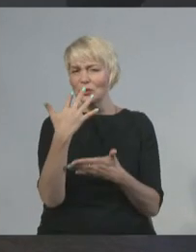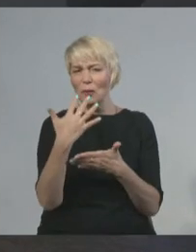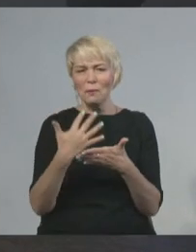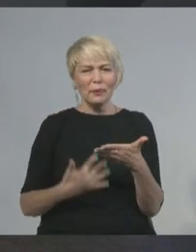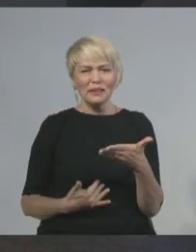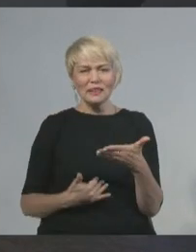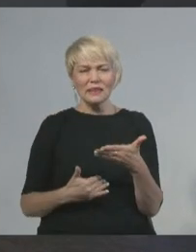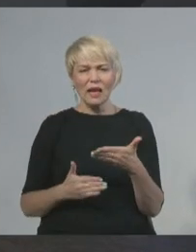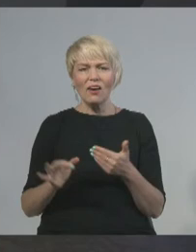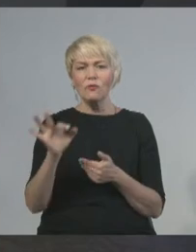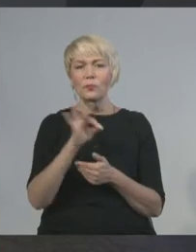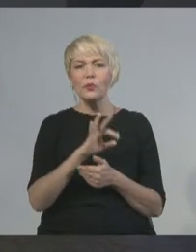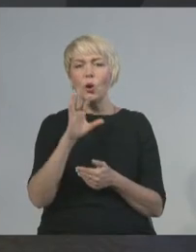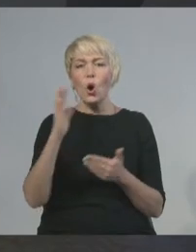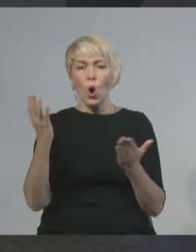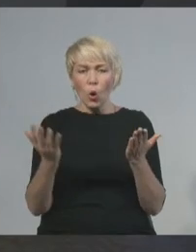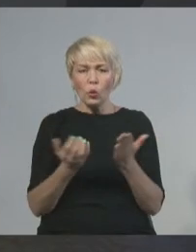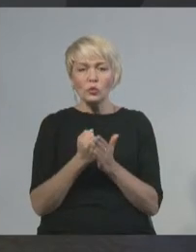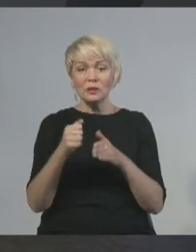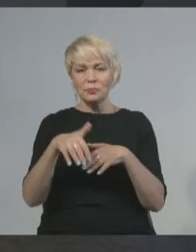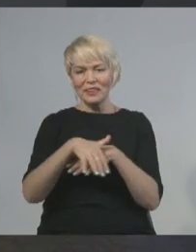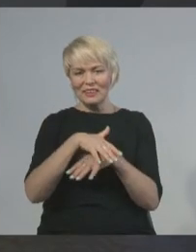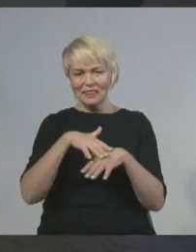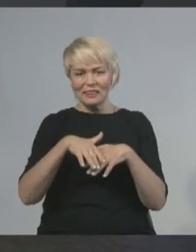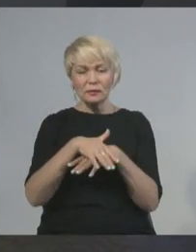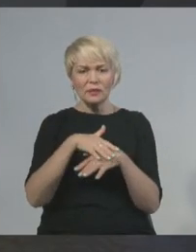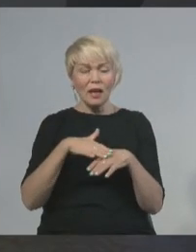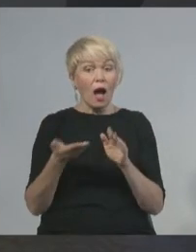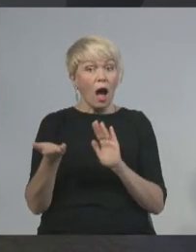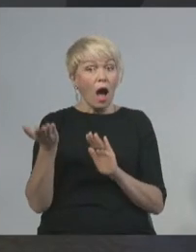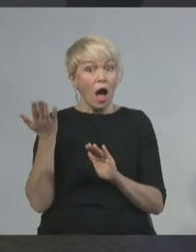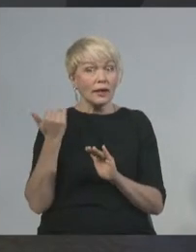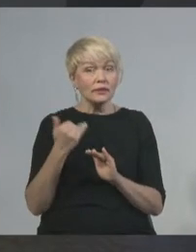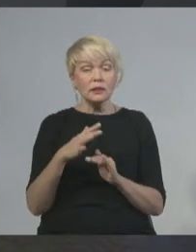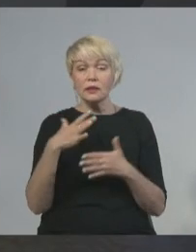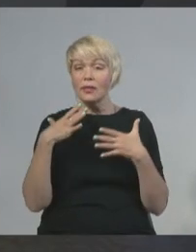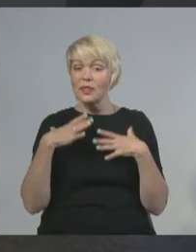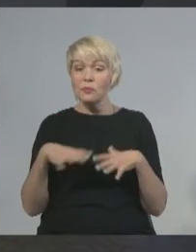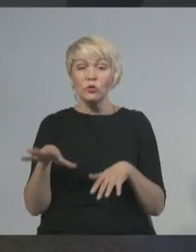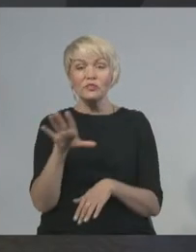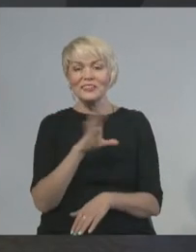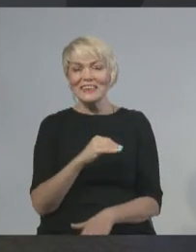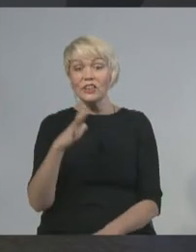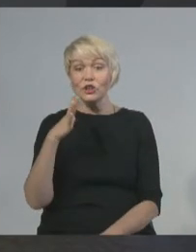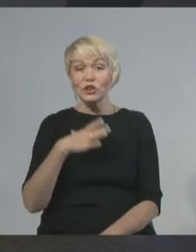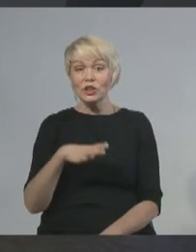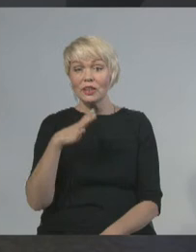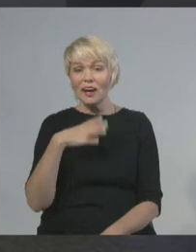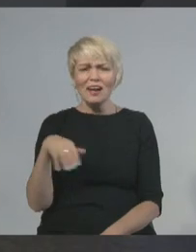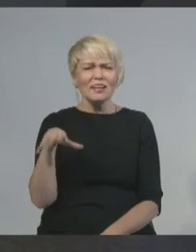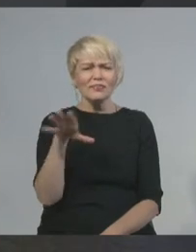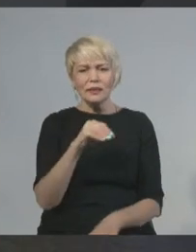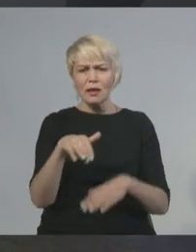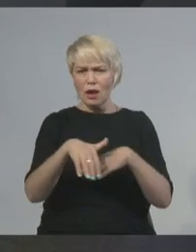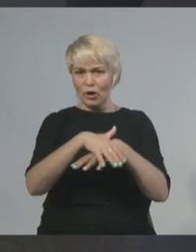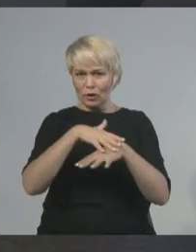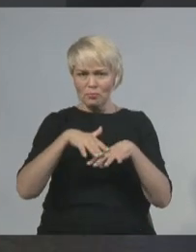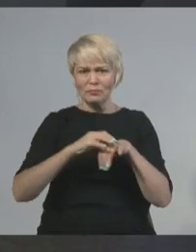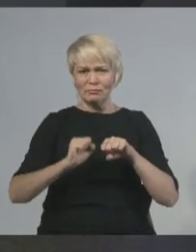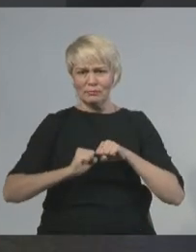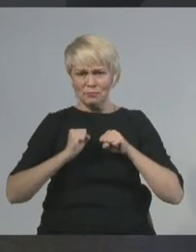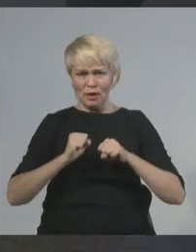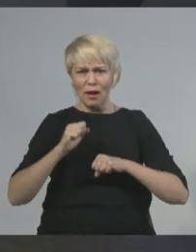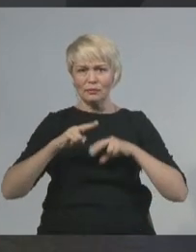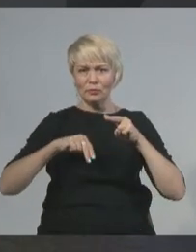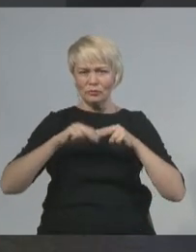andre baborekin you wrote about the success of suspine in the digital area that they didn't